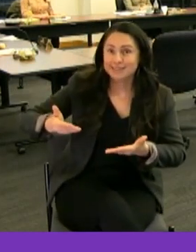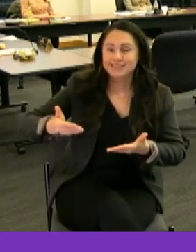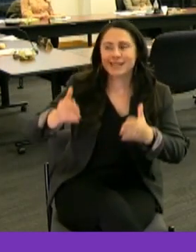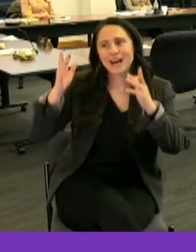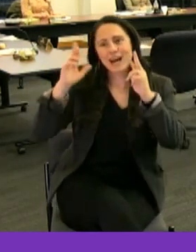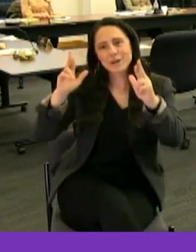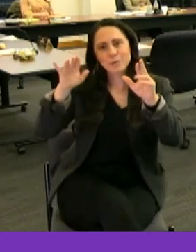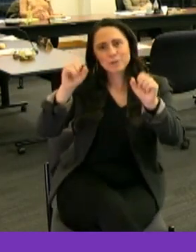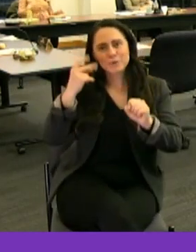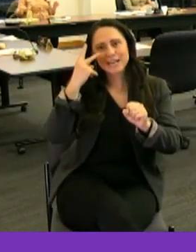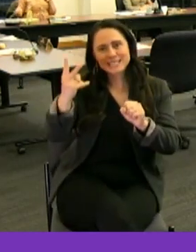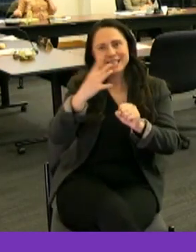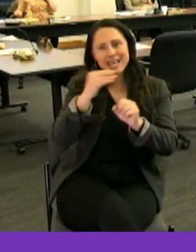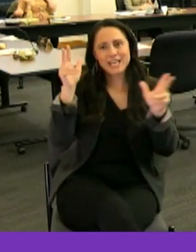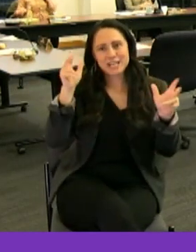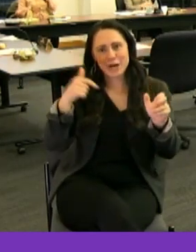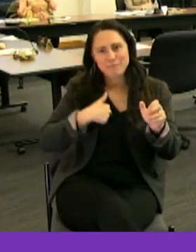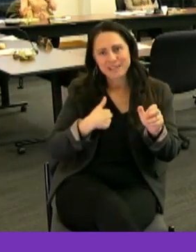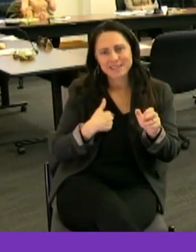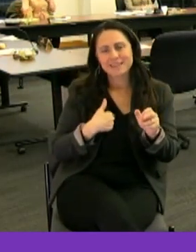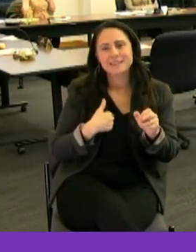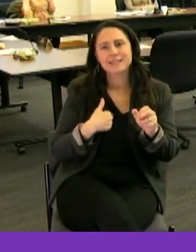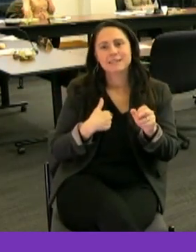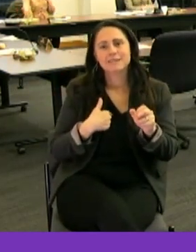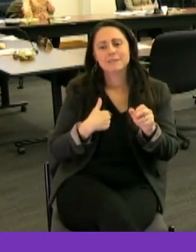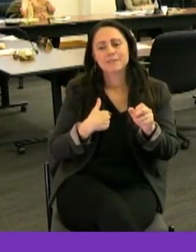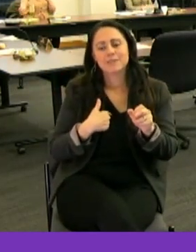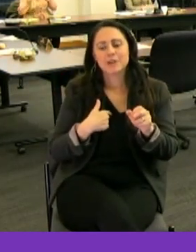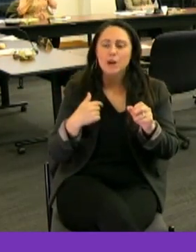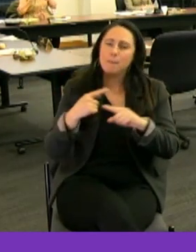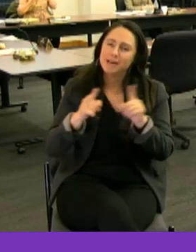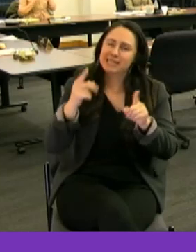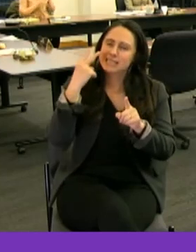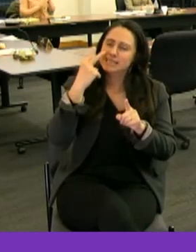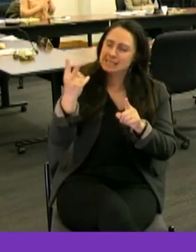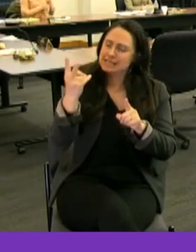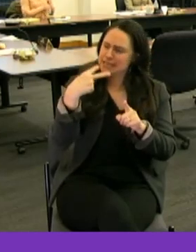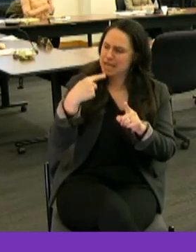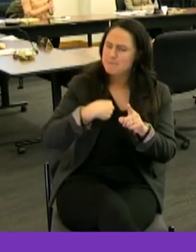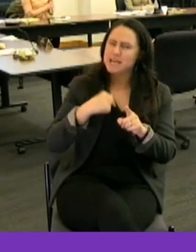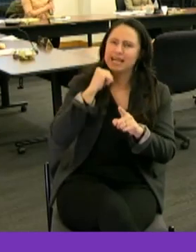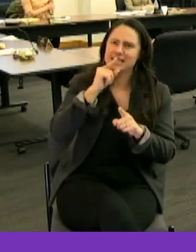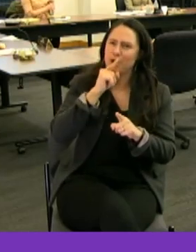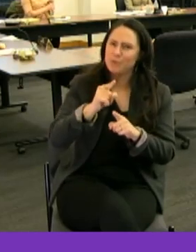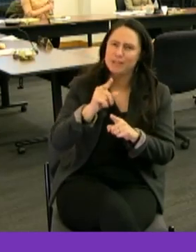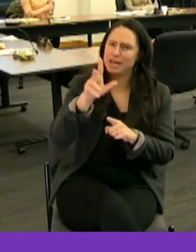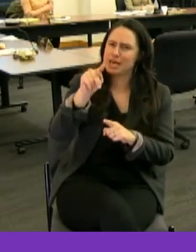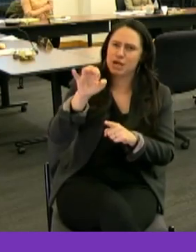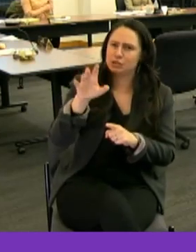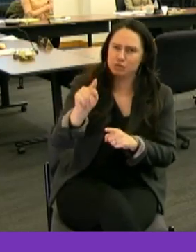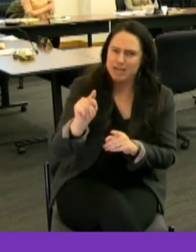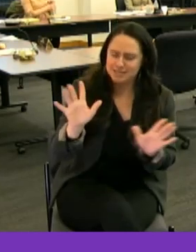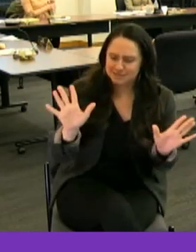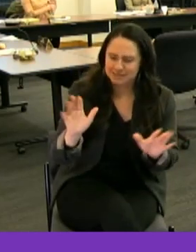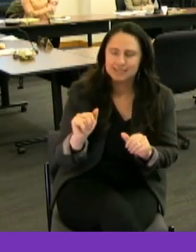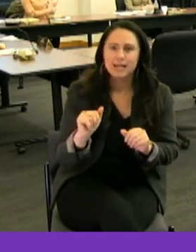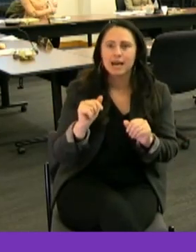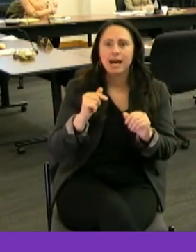I hope you can see and hear me, although seeing me is not necessarily a treat. I